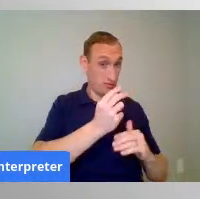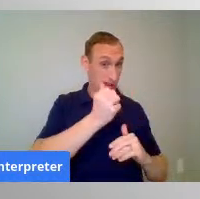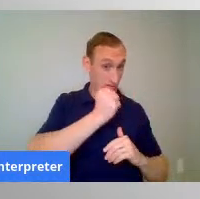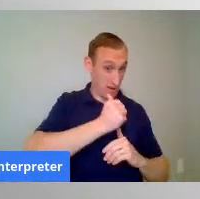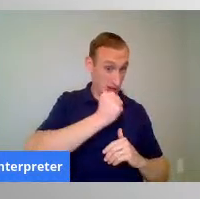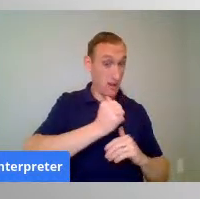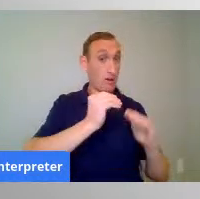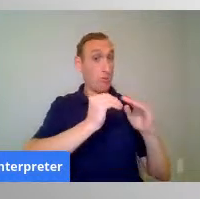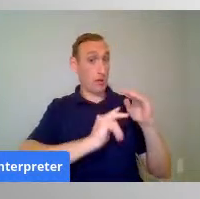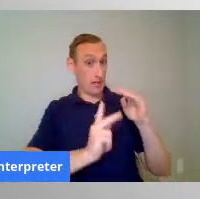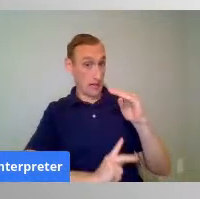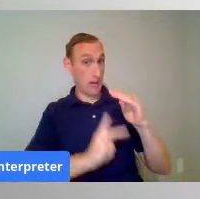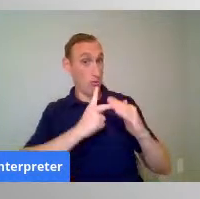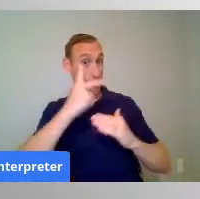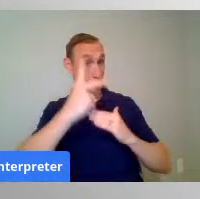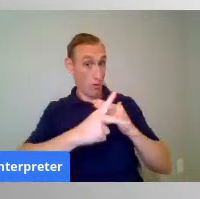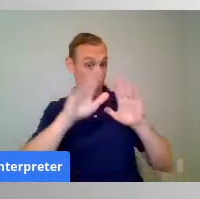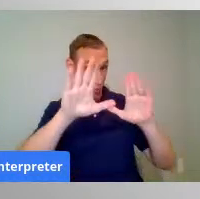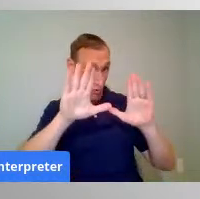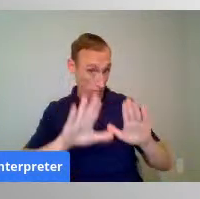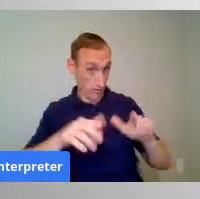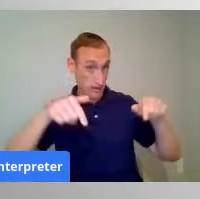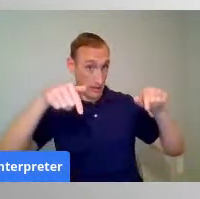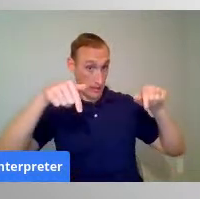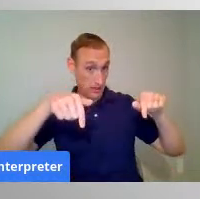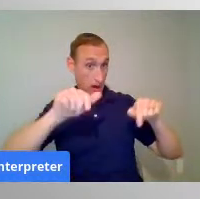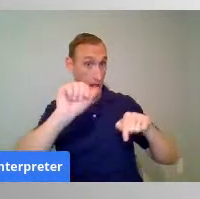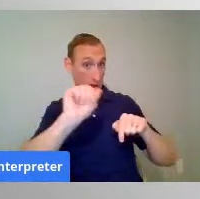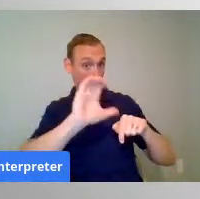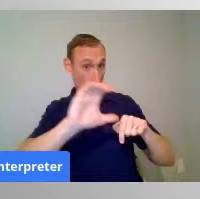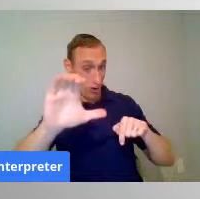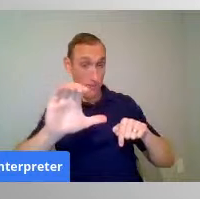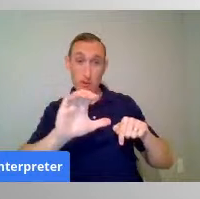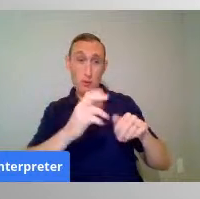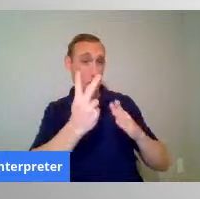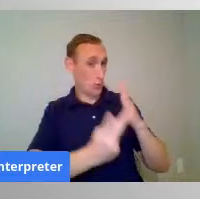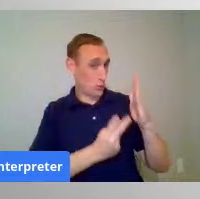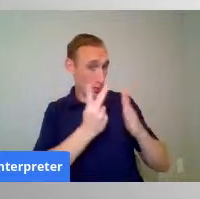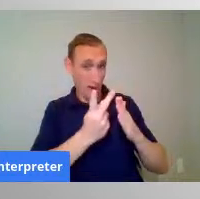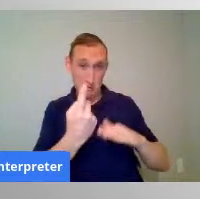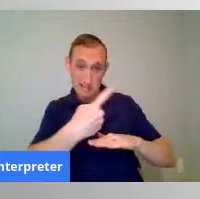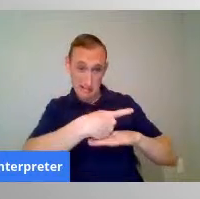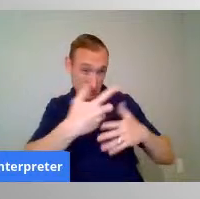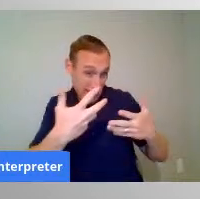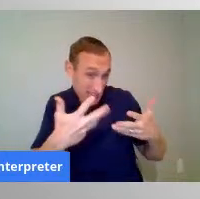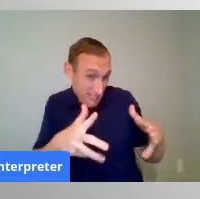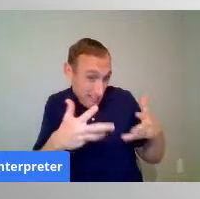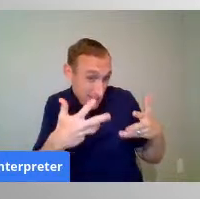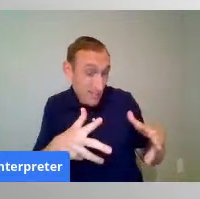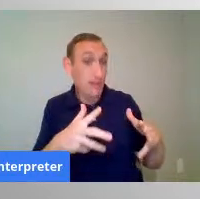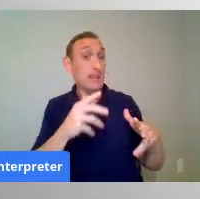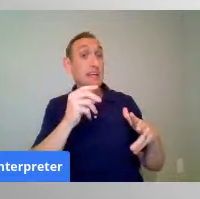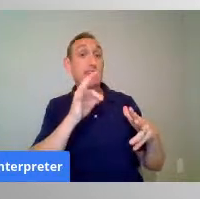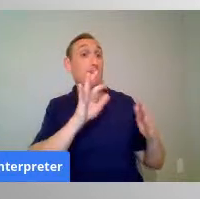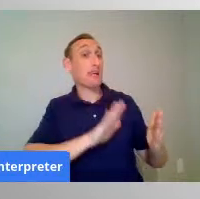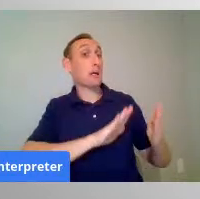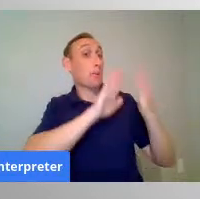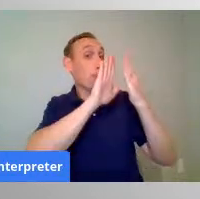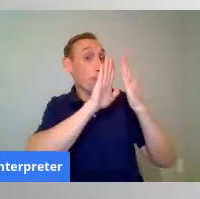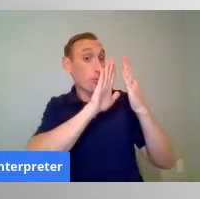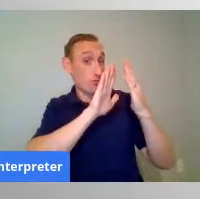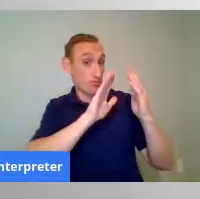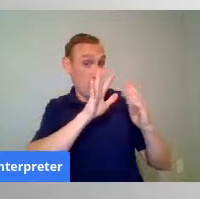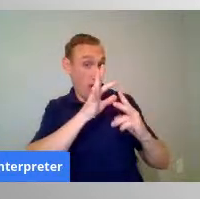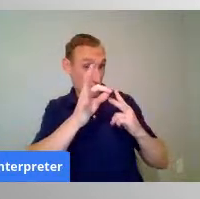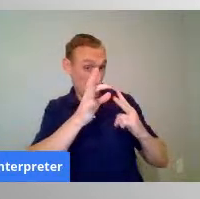wonderful, but still as a parent, it's only 2 hours a day. And even with the in-person option, it still doesn't cover a